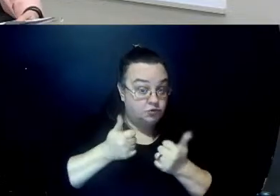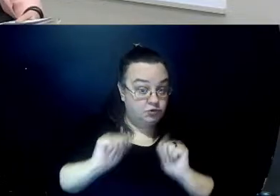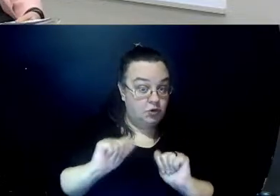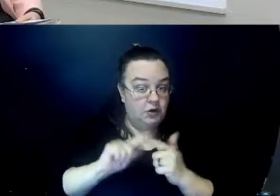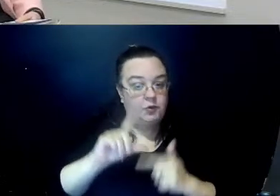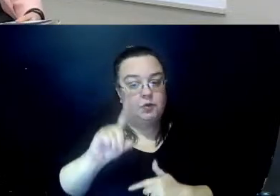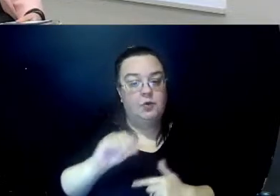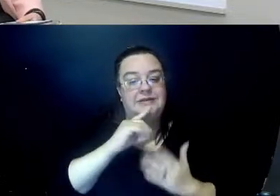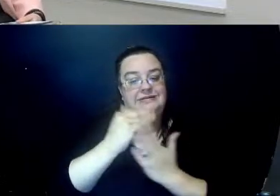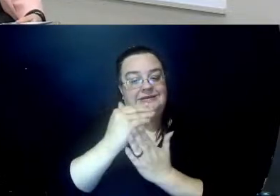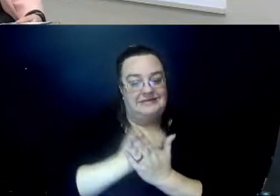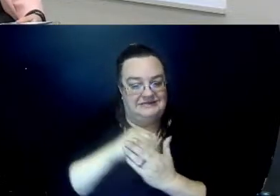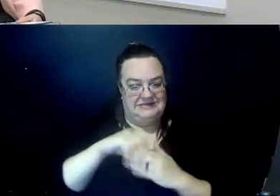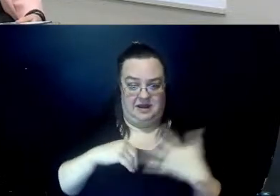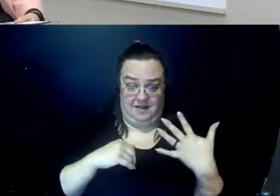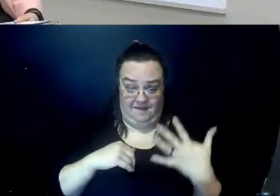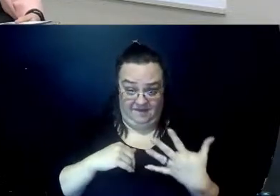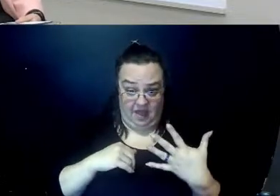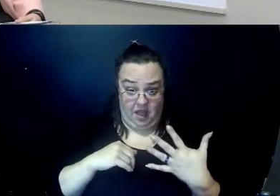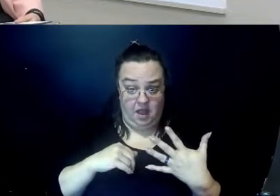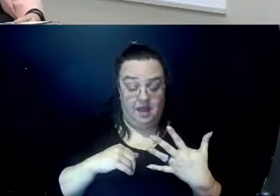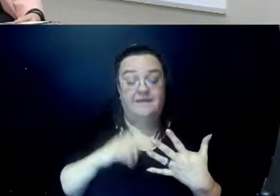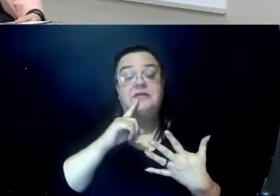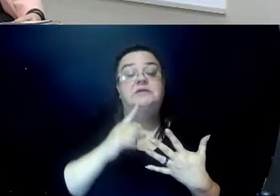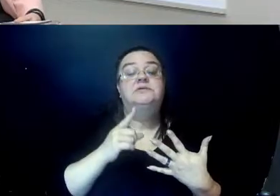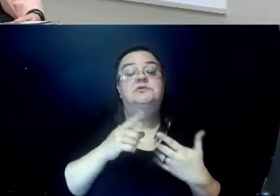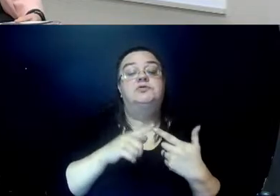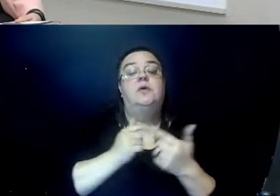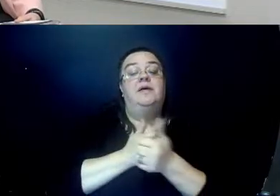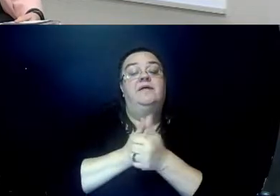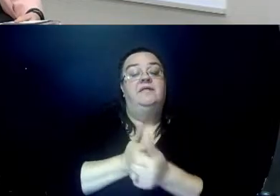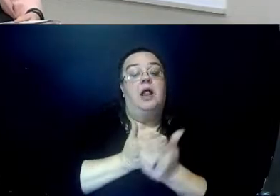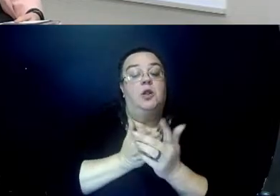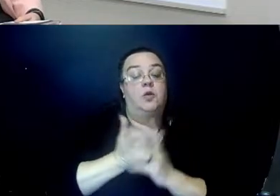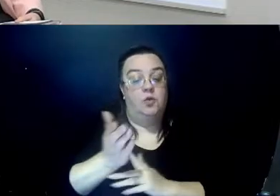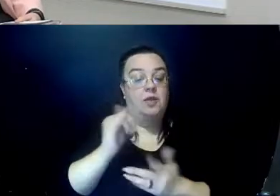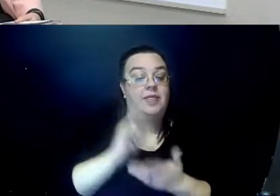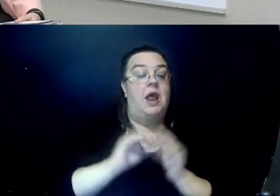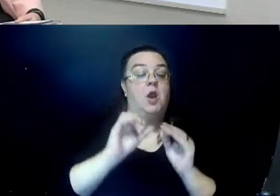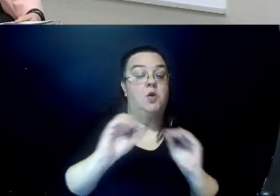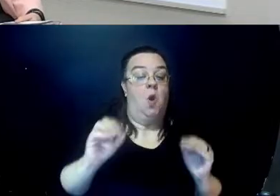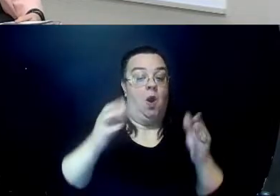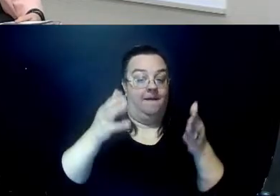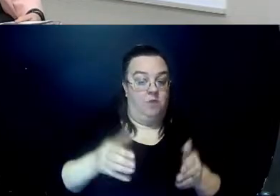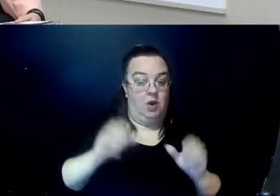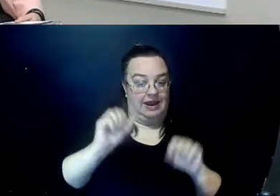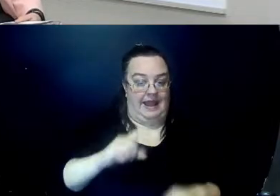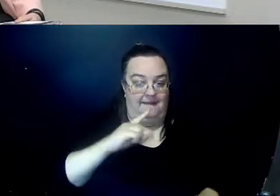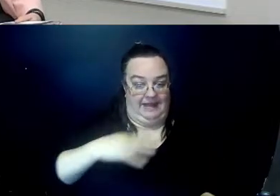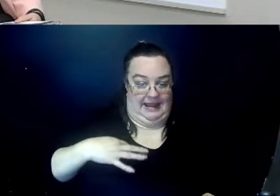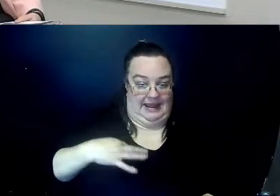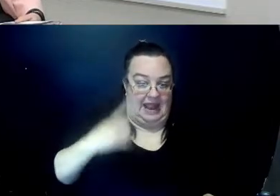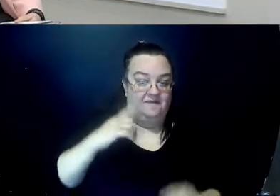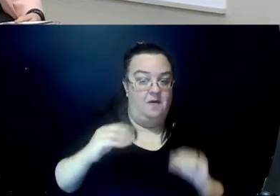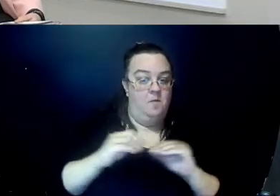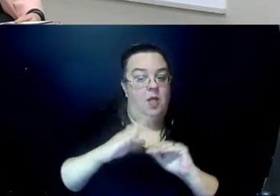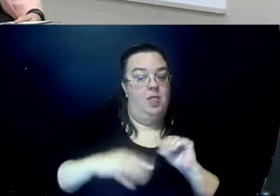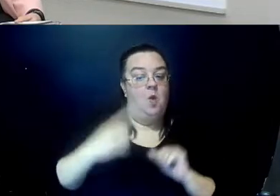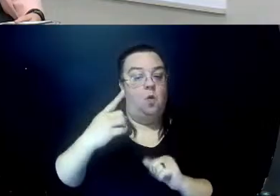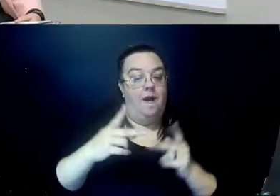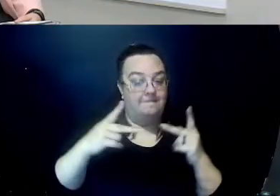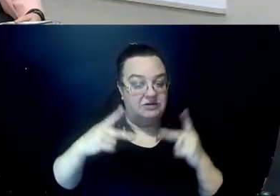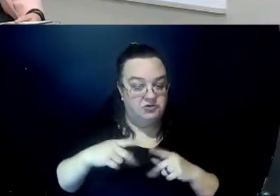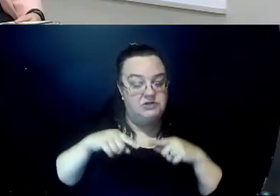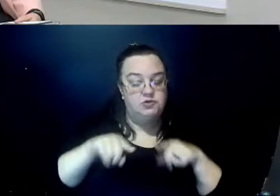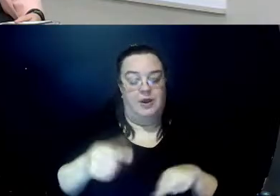that's listed in 5 is to follow through that no person may be a candidate for more than one office at any one